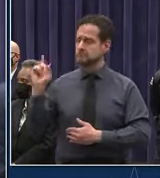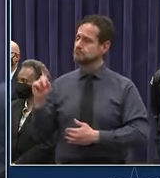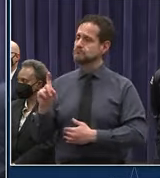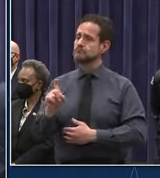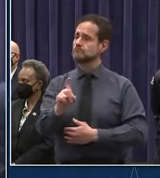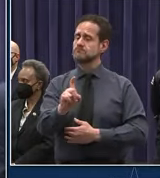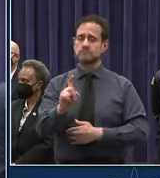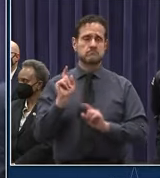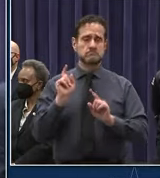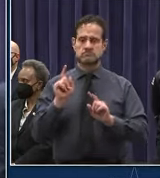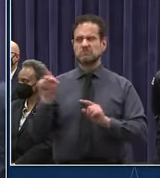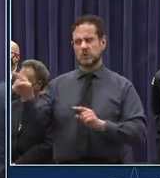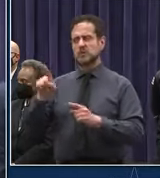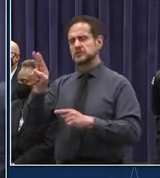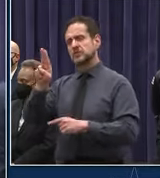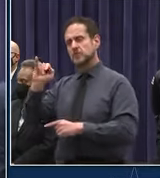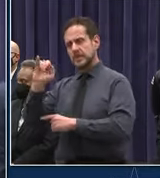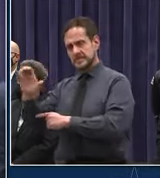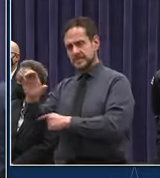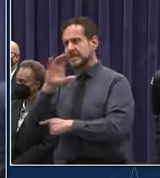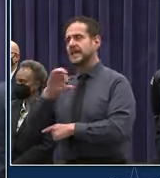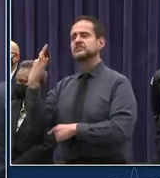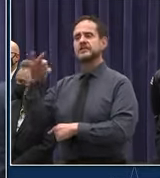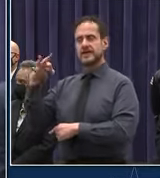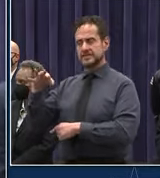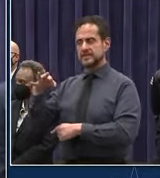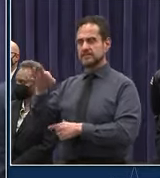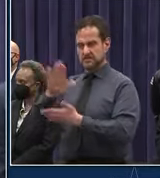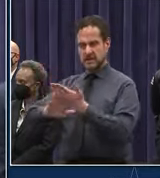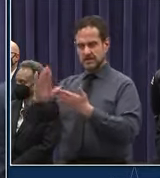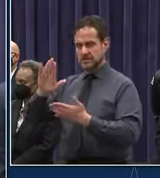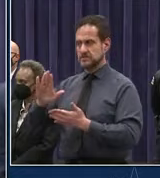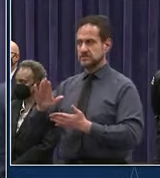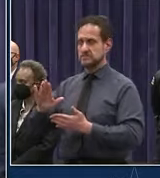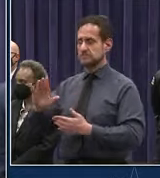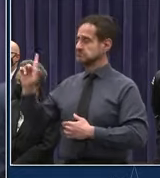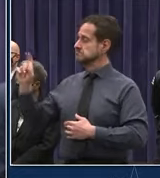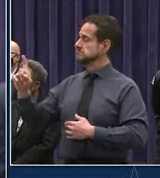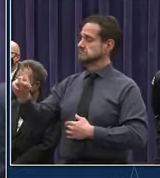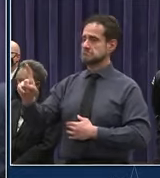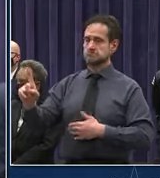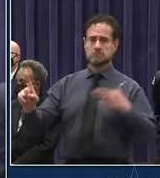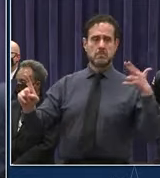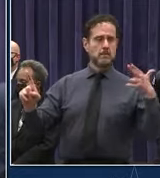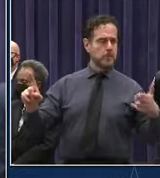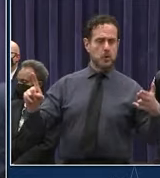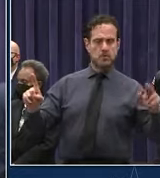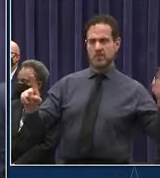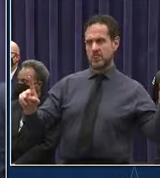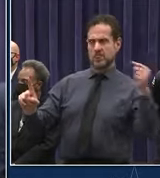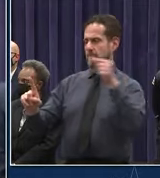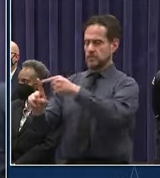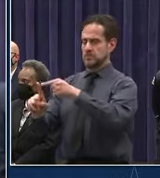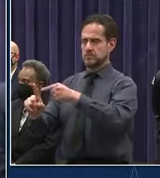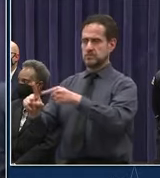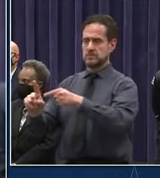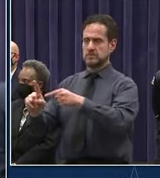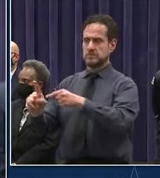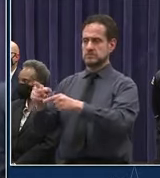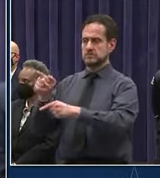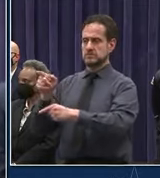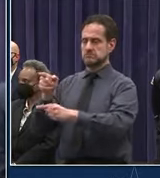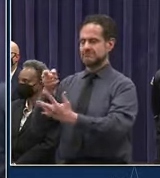She was going to UIC, 19 years old. An errant bullet hit her in the head, dropped dead.